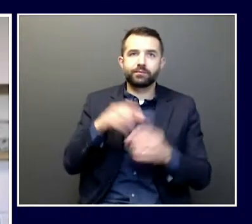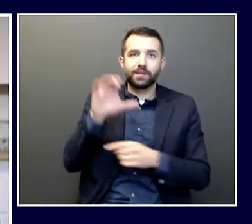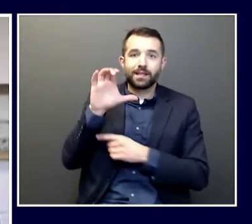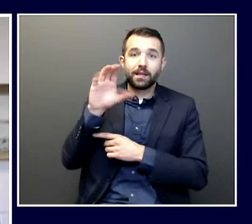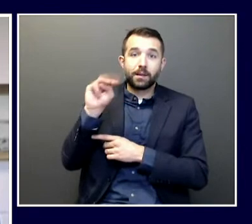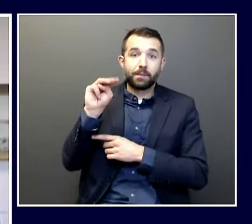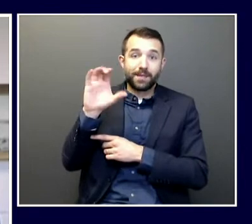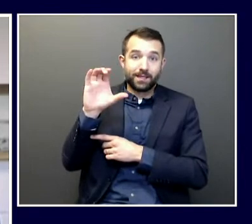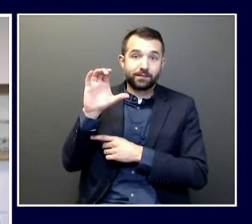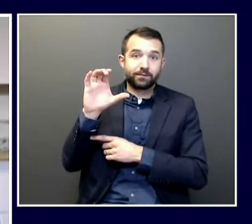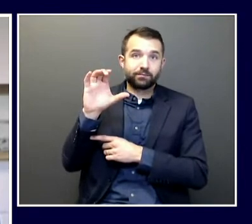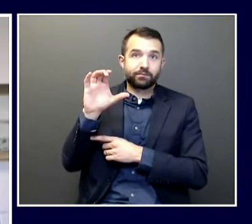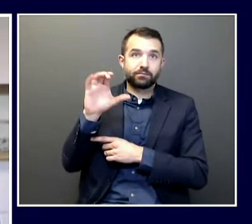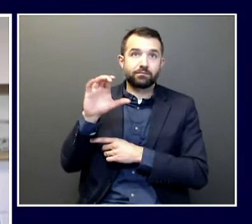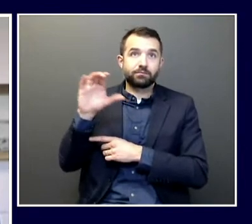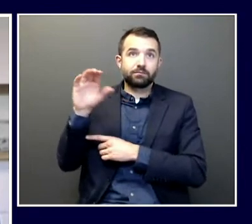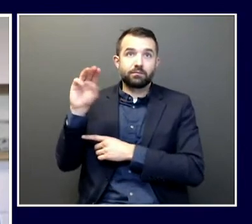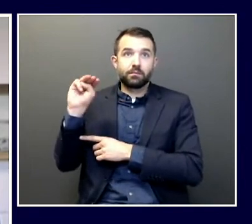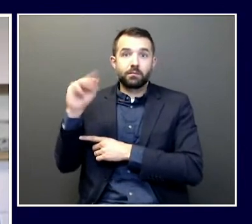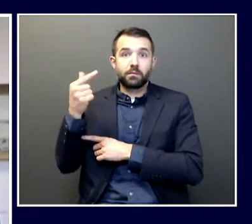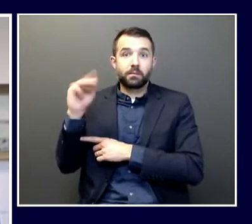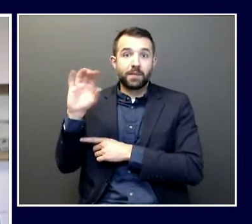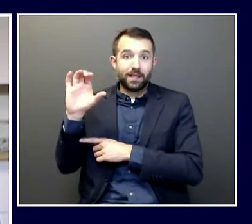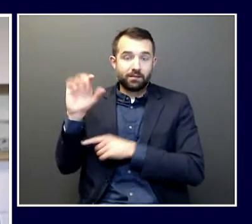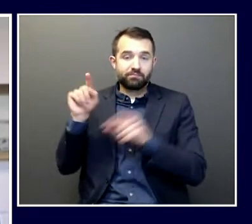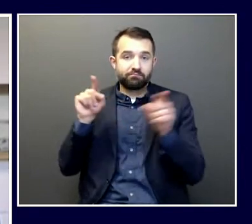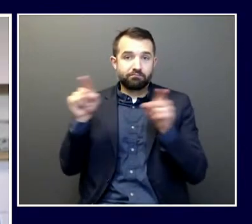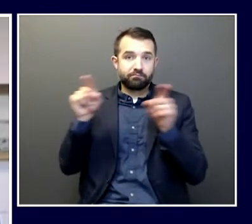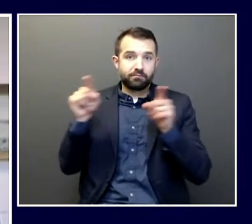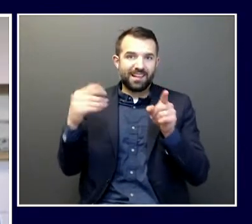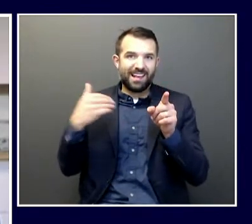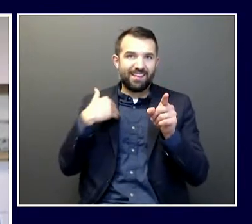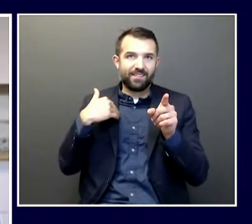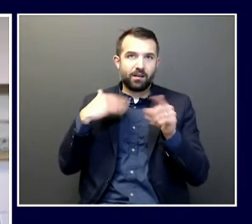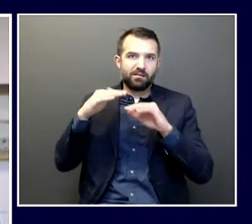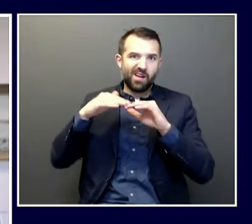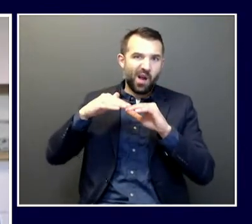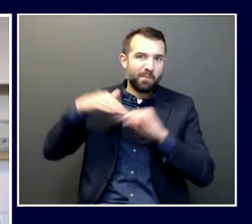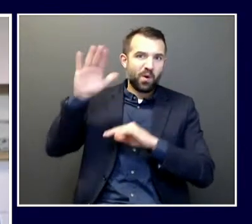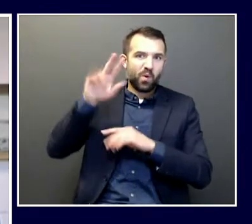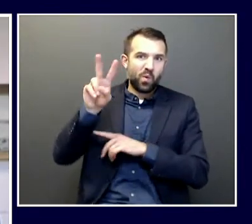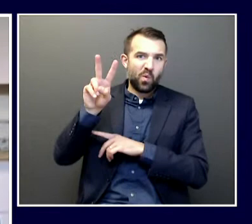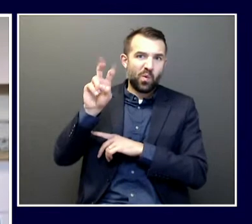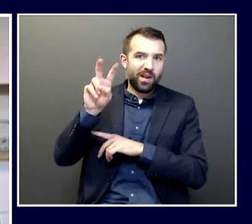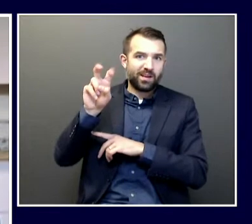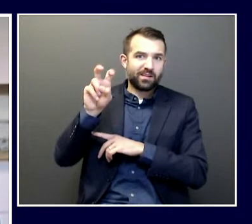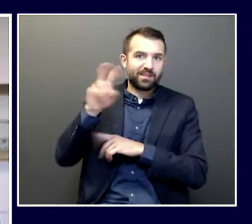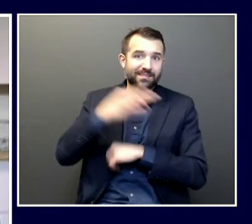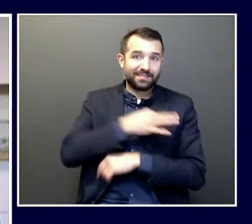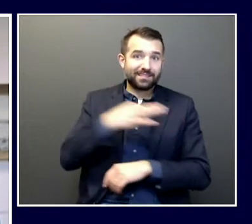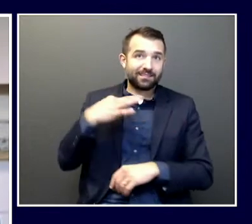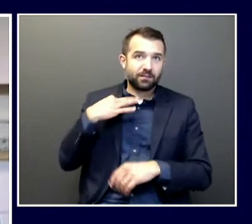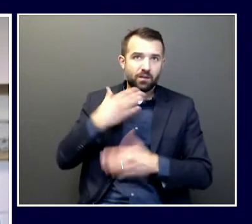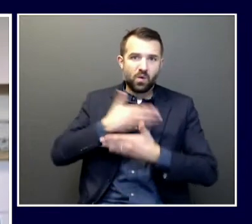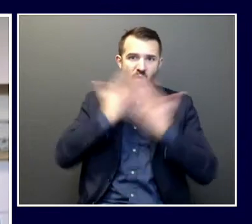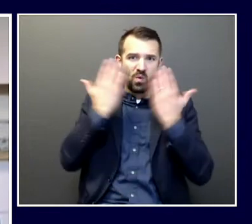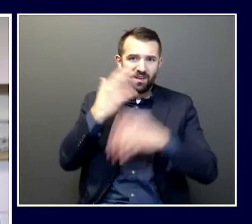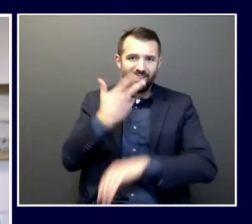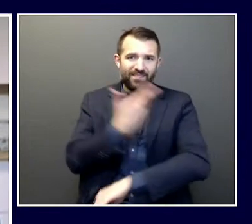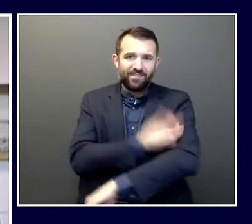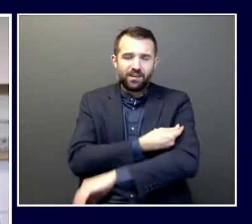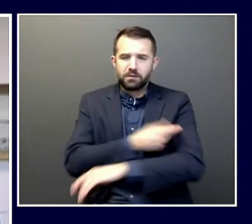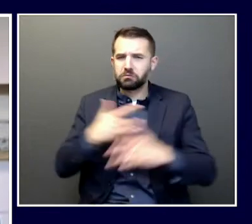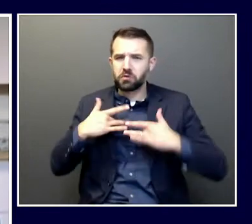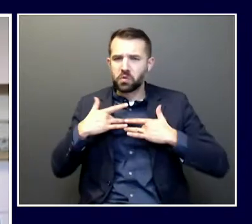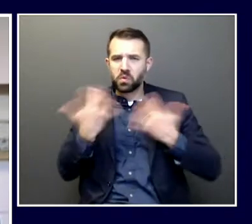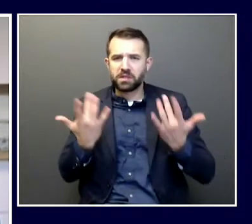than 200 unvaccinated staff members. So can you explain what's going on there? I mean, are those